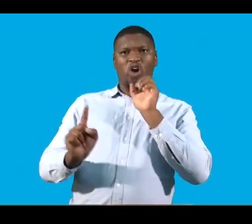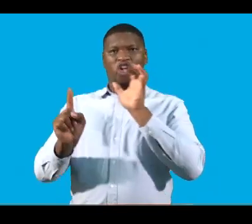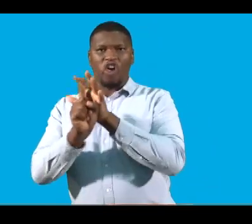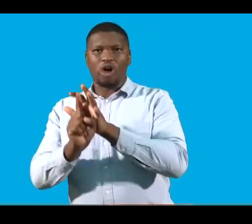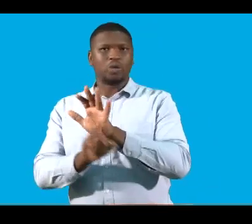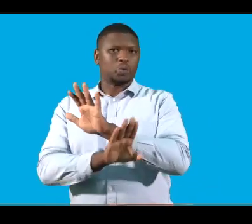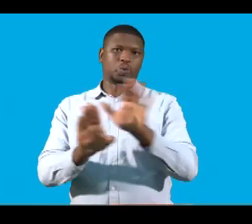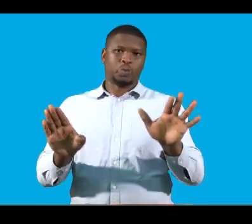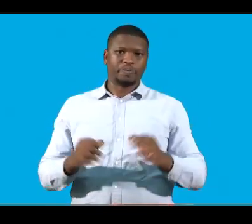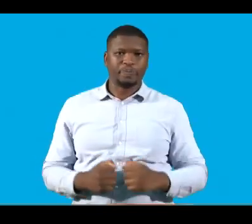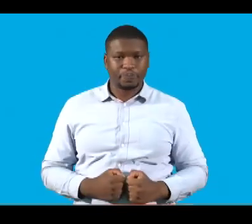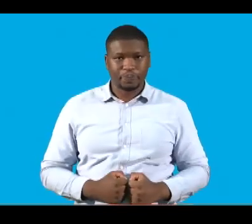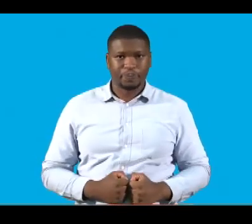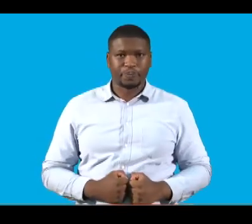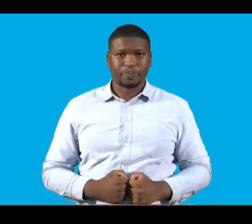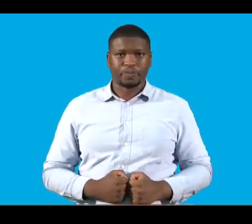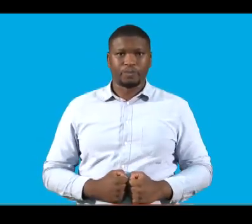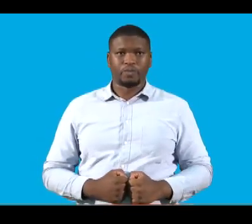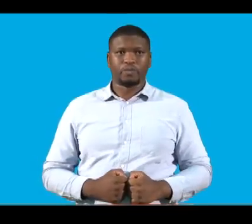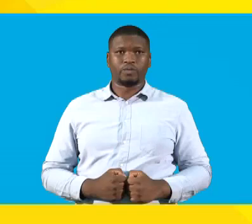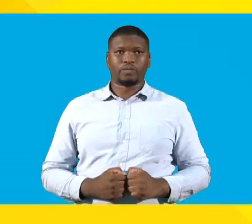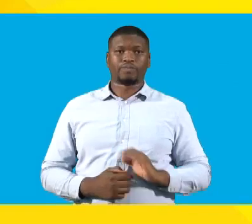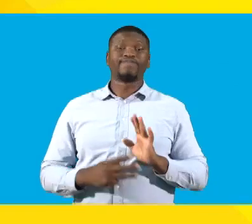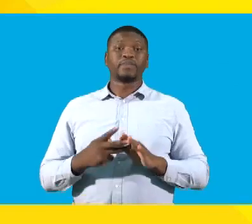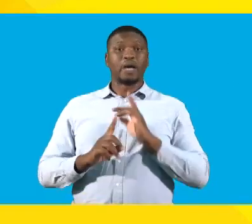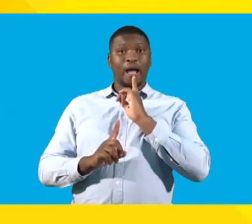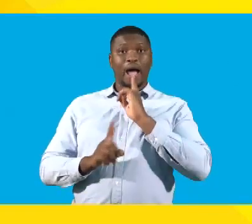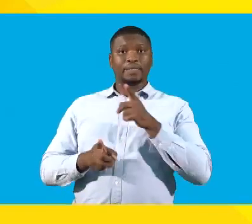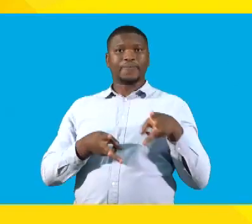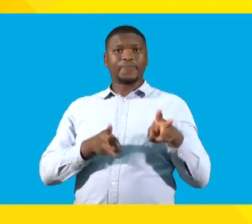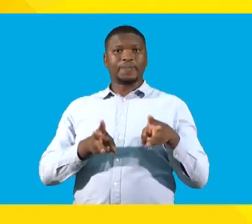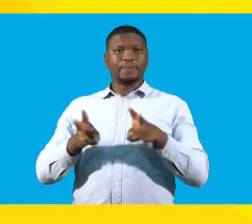arrogant and don't attack your marker.